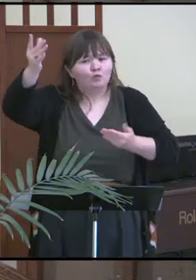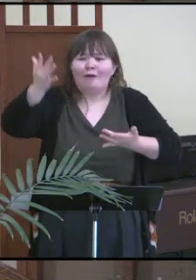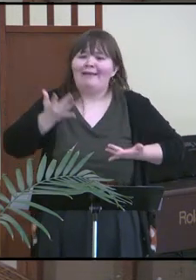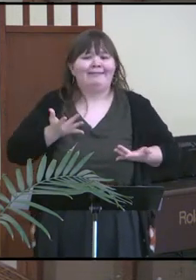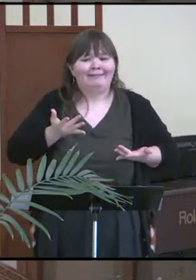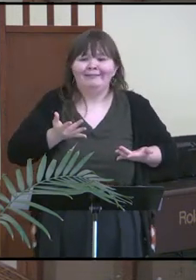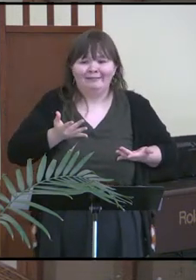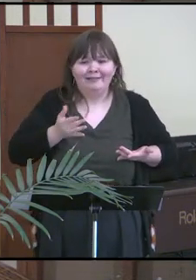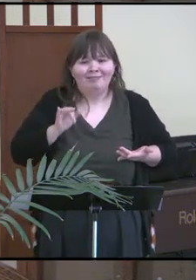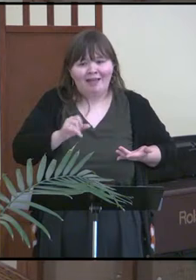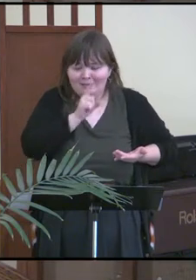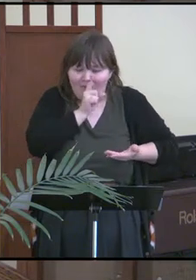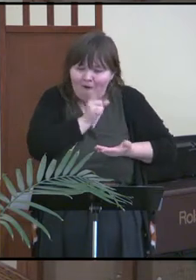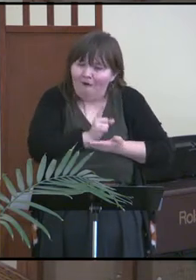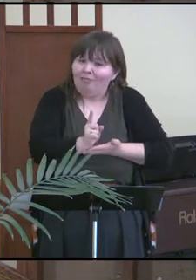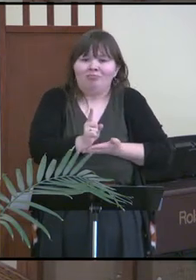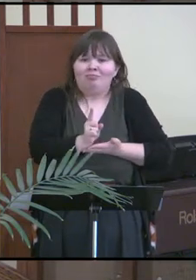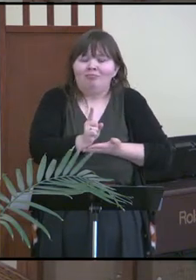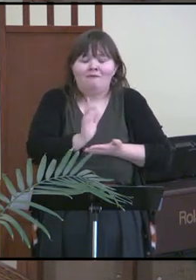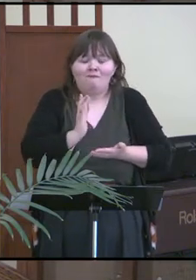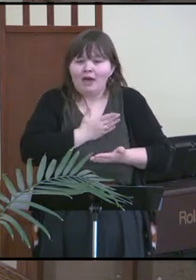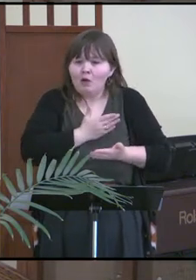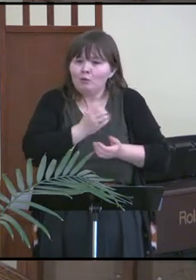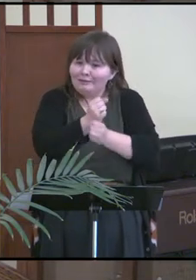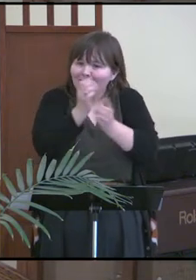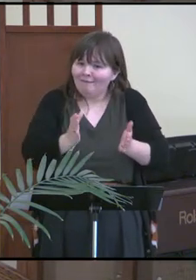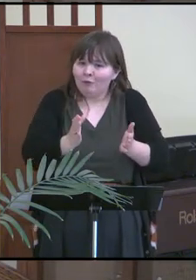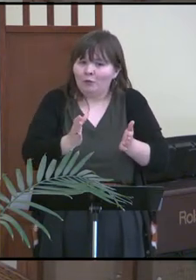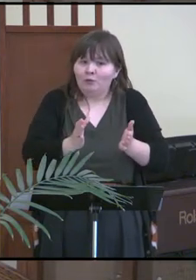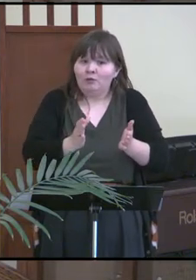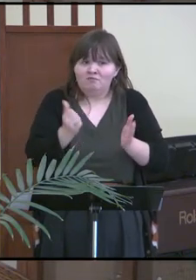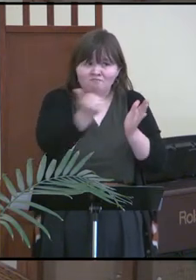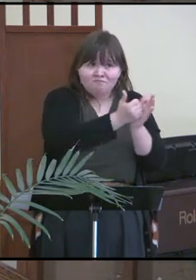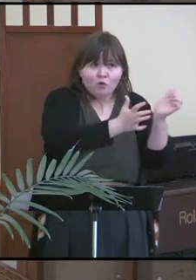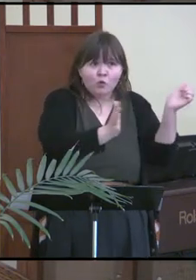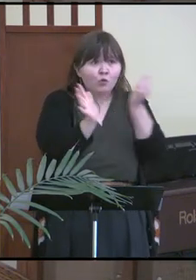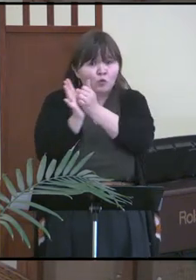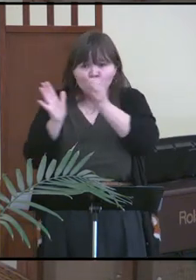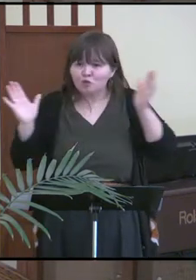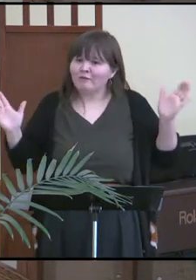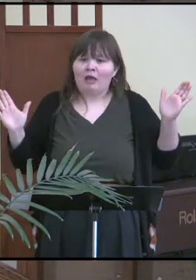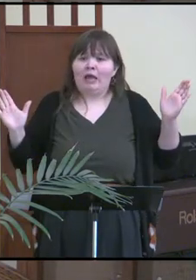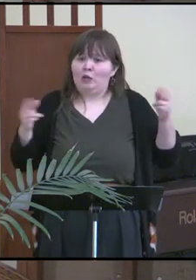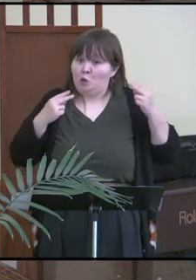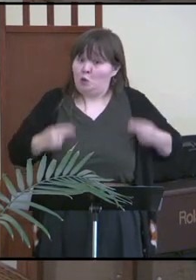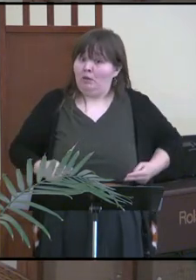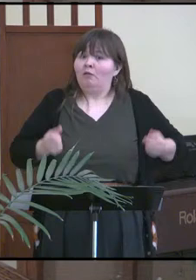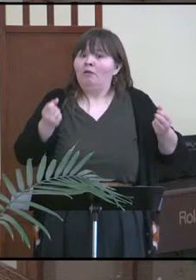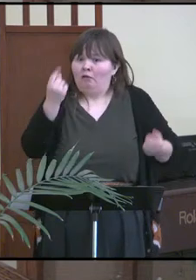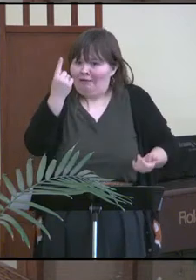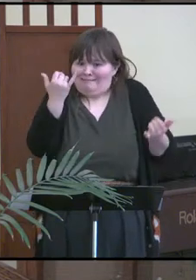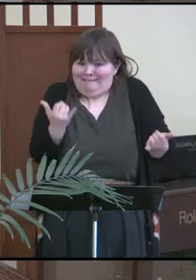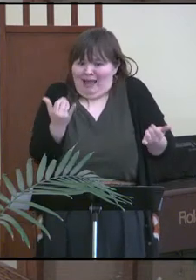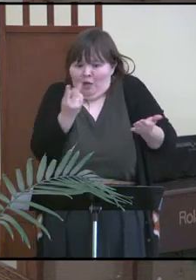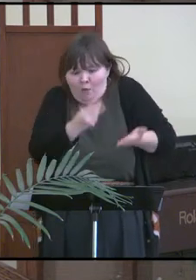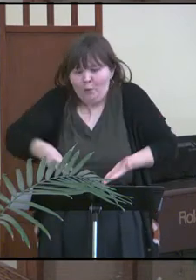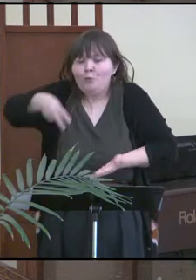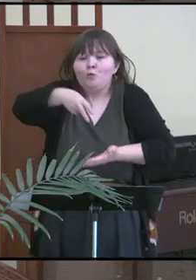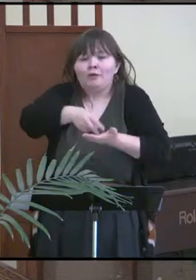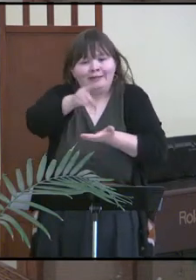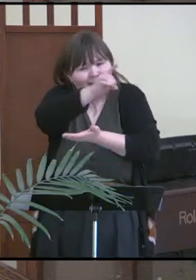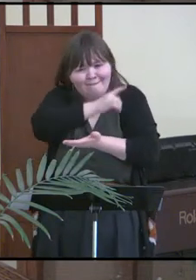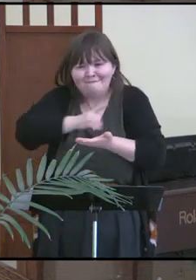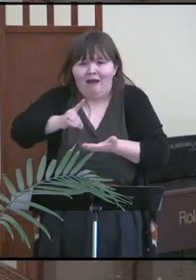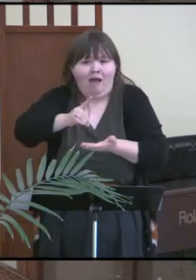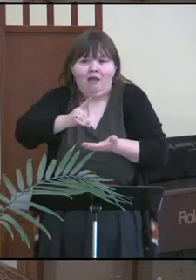is the authenticity of our Savior, crucified as human, but now resurrected in divine love